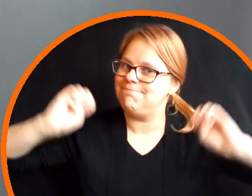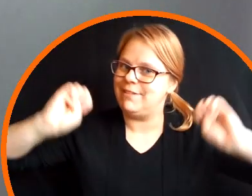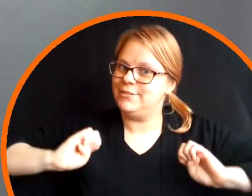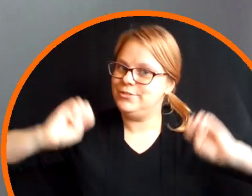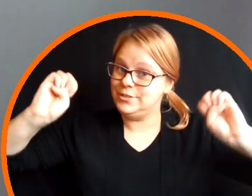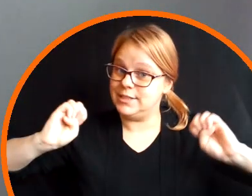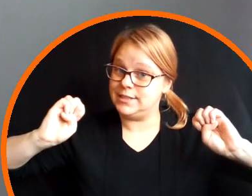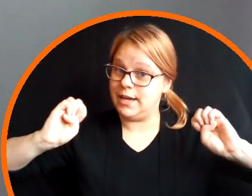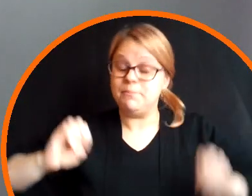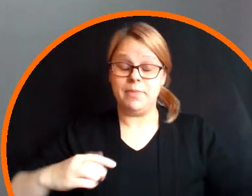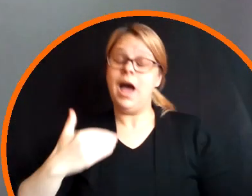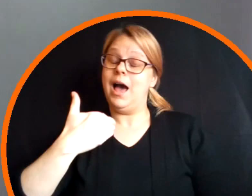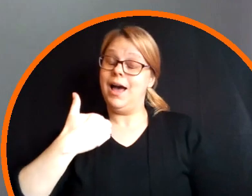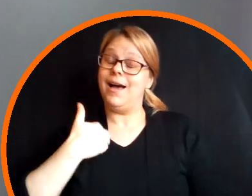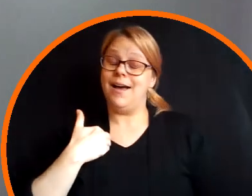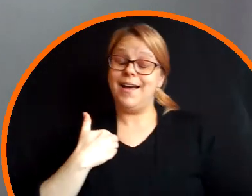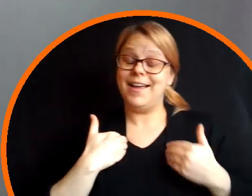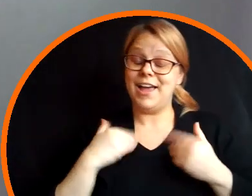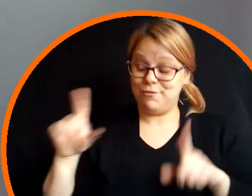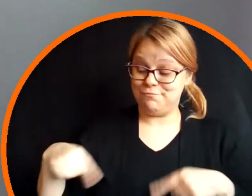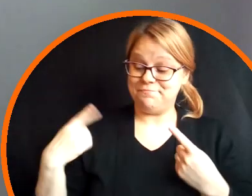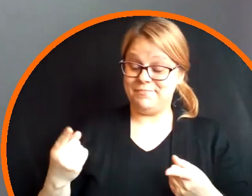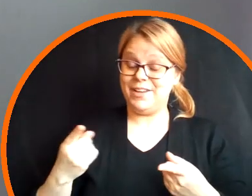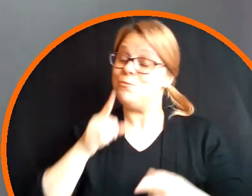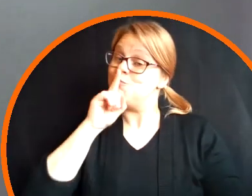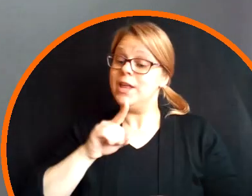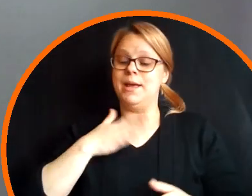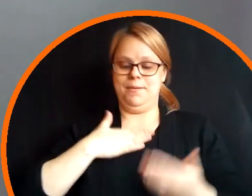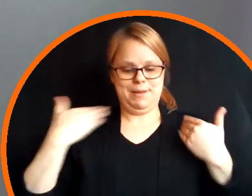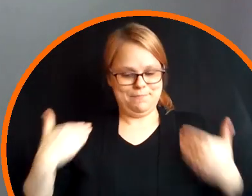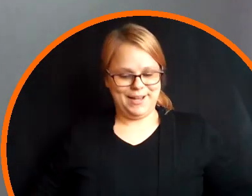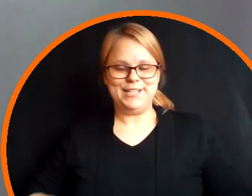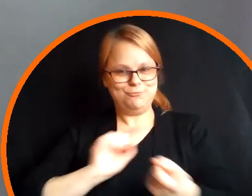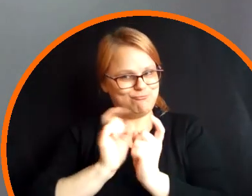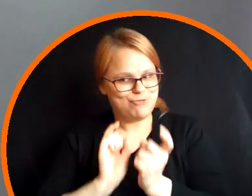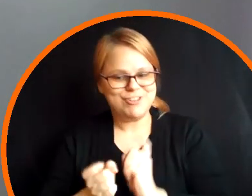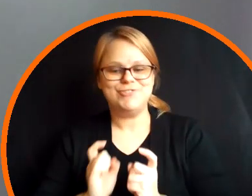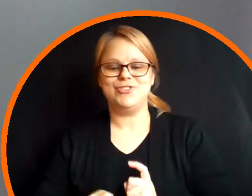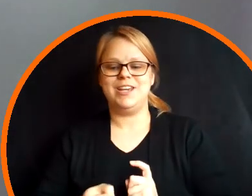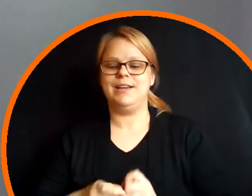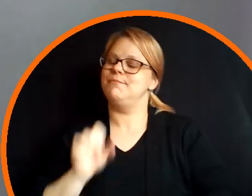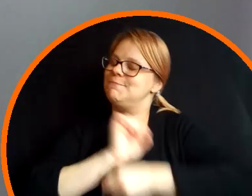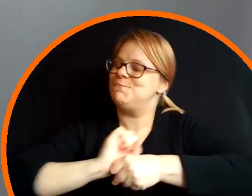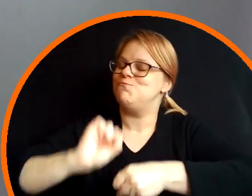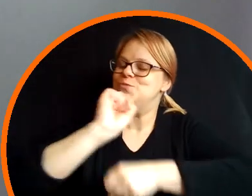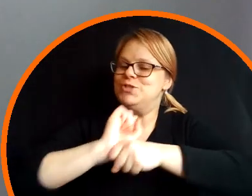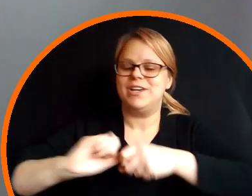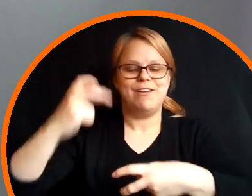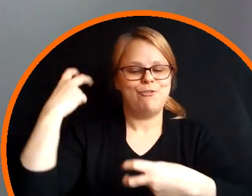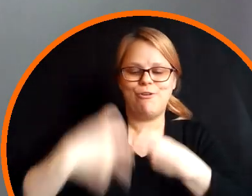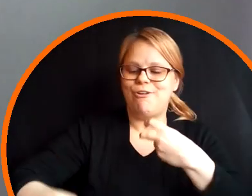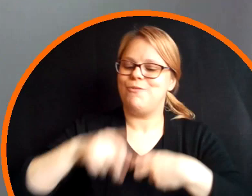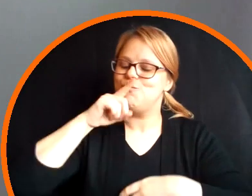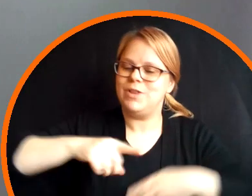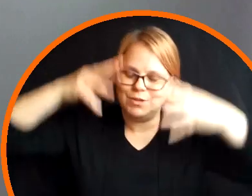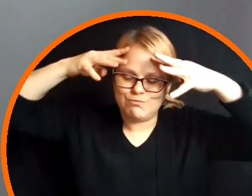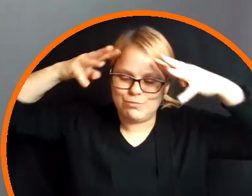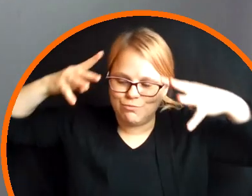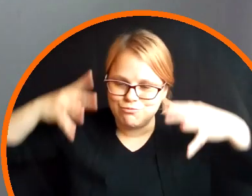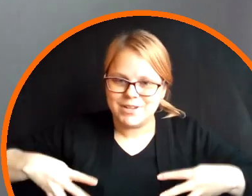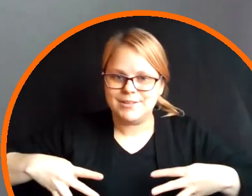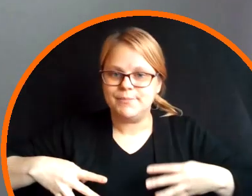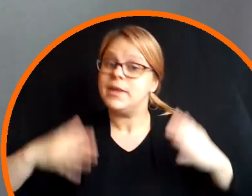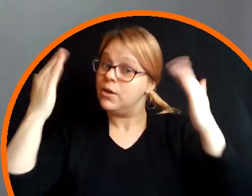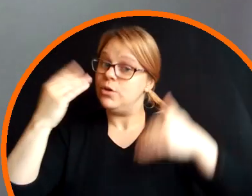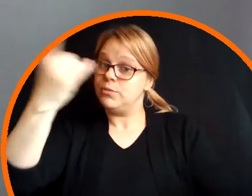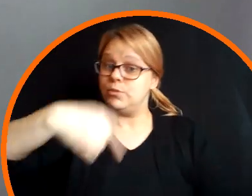Exercises. I've been doing mine and I'm really getting in shape. Woo! I've been working hard and I'm really, really sweating. I hope